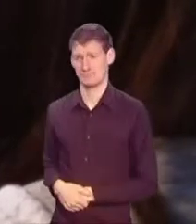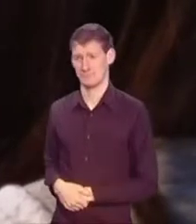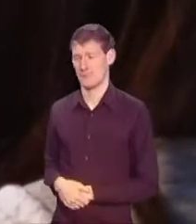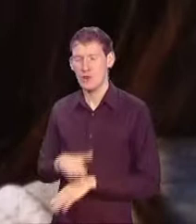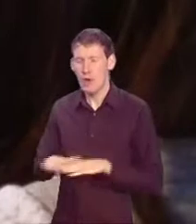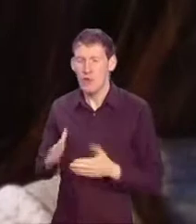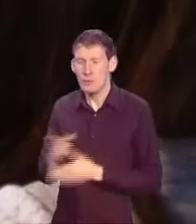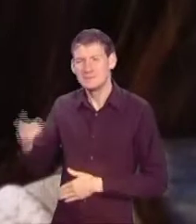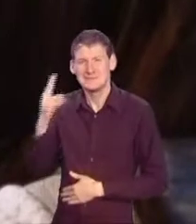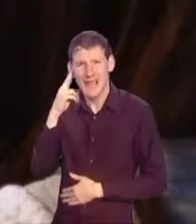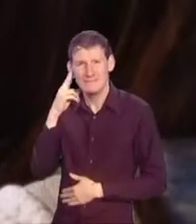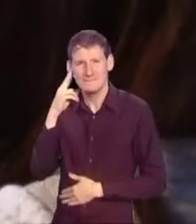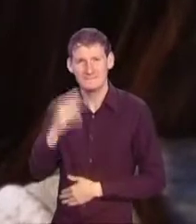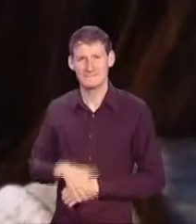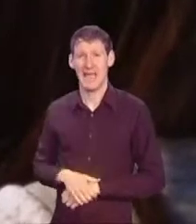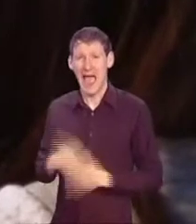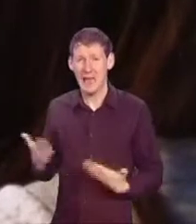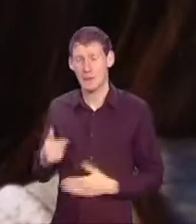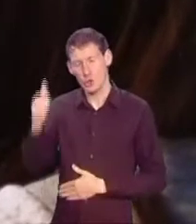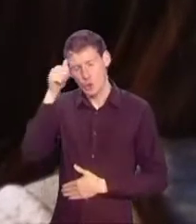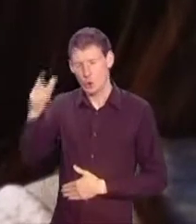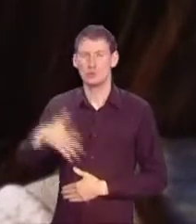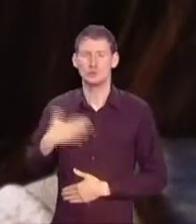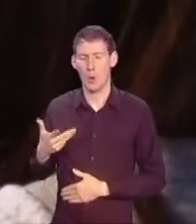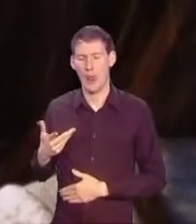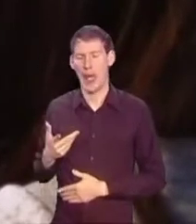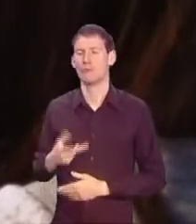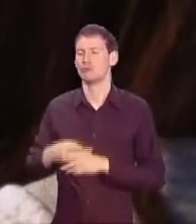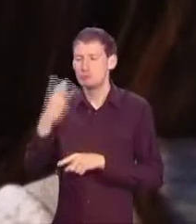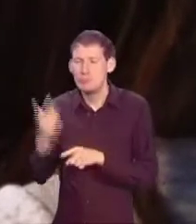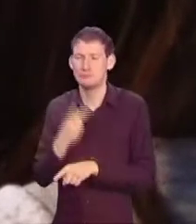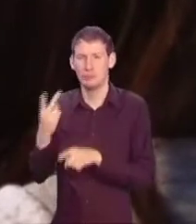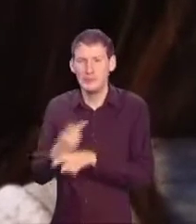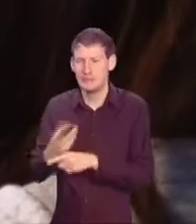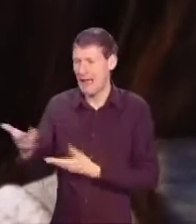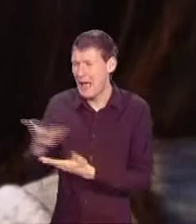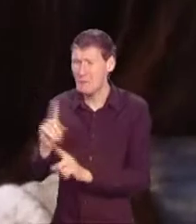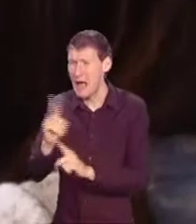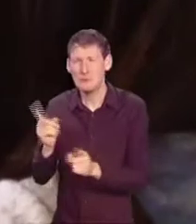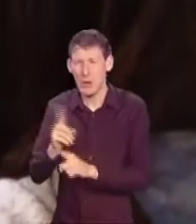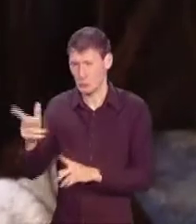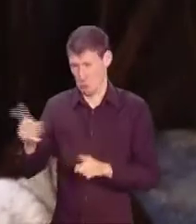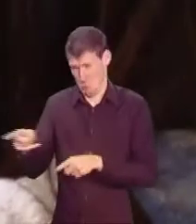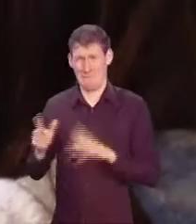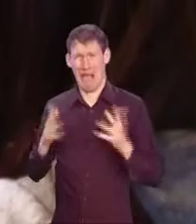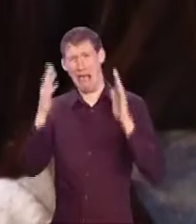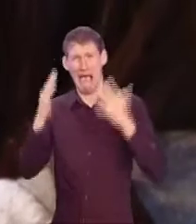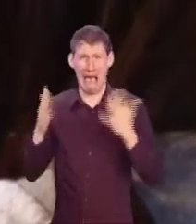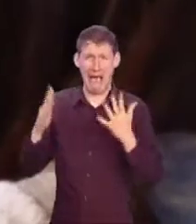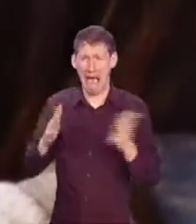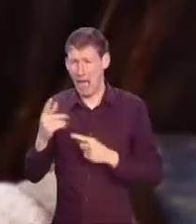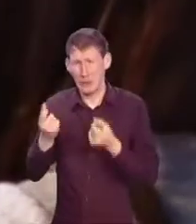It's not just 'cause you're deaf. In any way, she knows how you hate having to ask people to repeat themselves and get yourself in a state when you